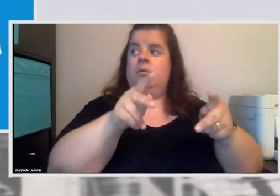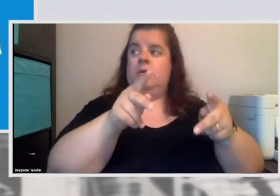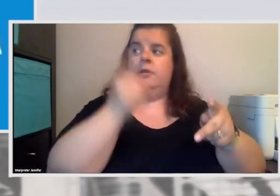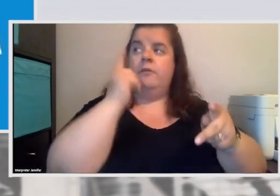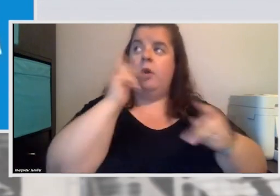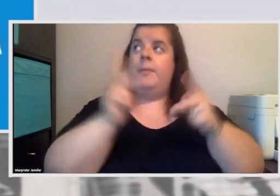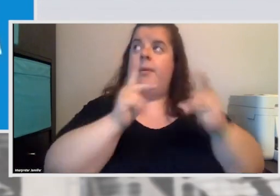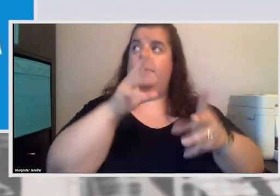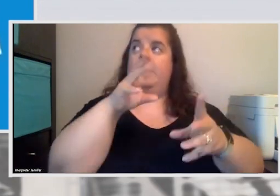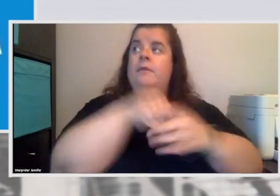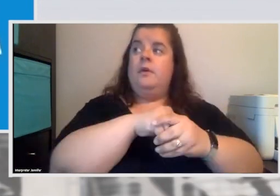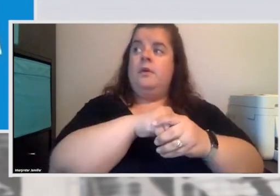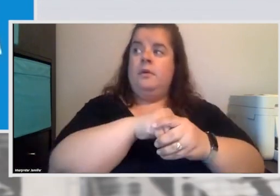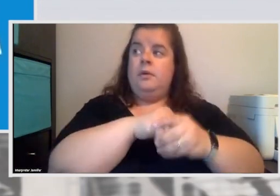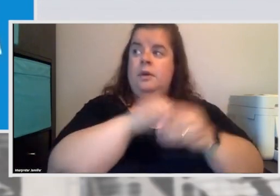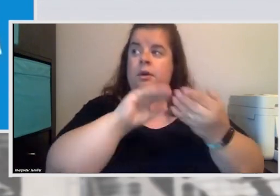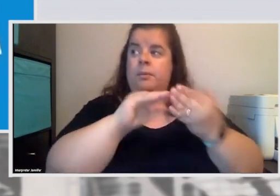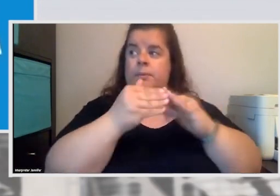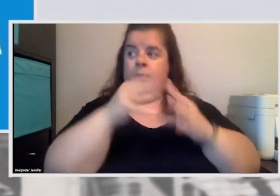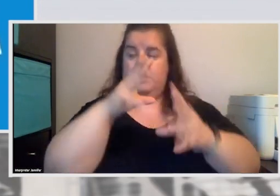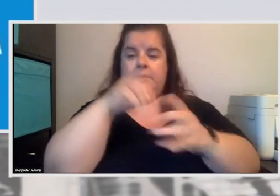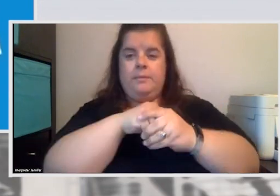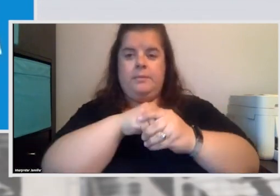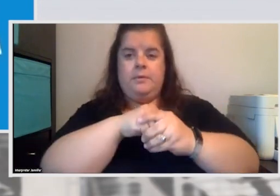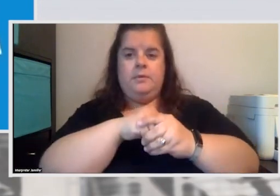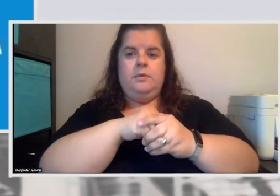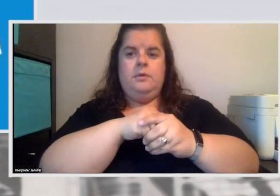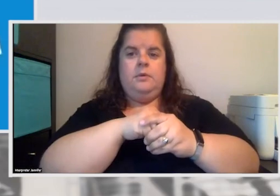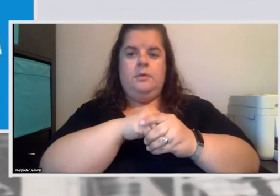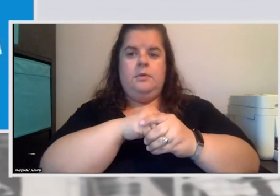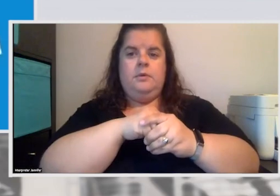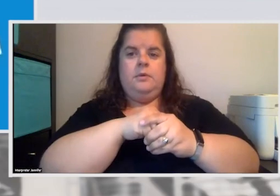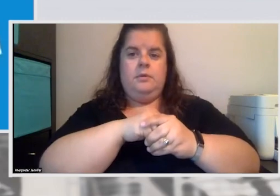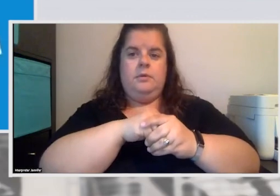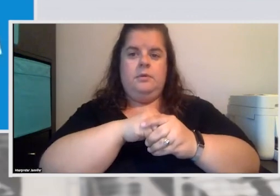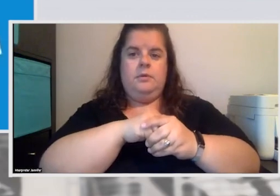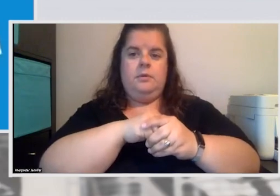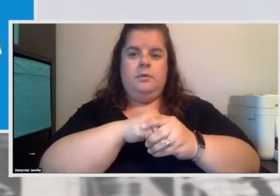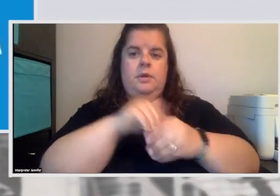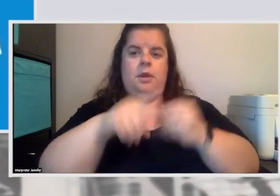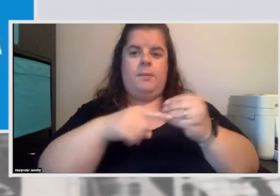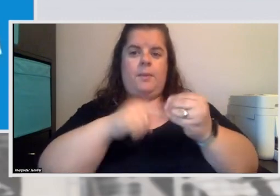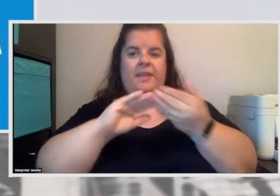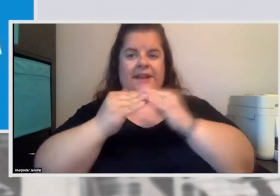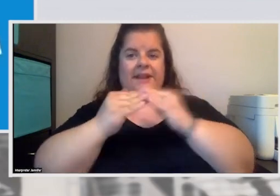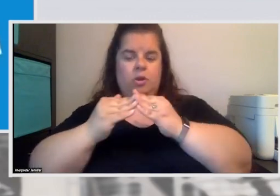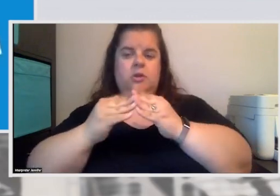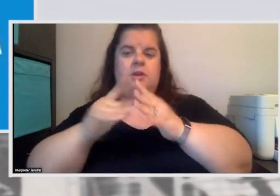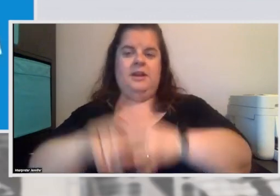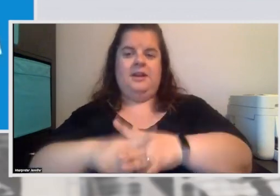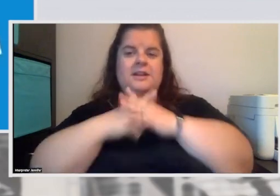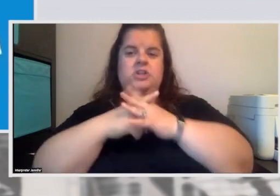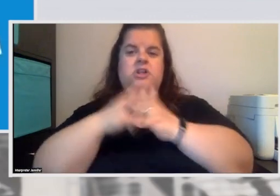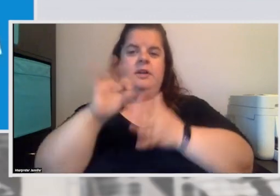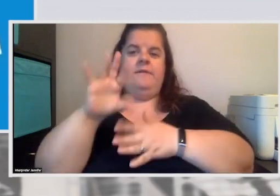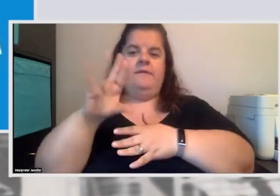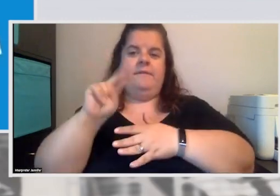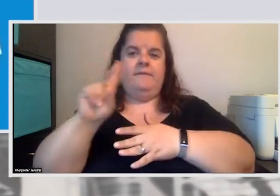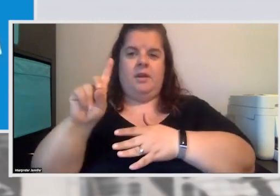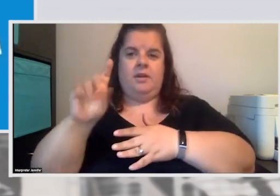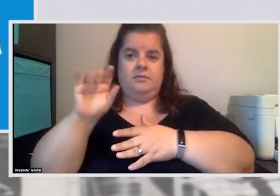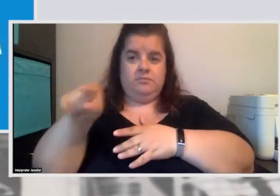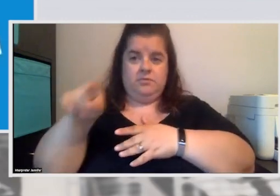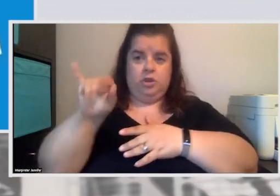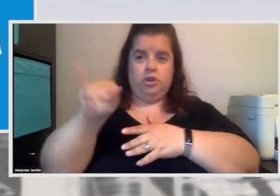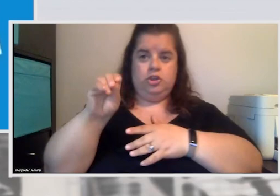input and community input on the investments we make. Just thinking about the neighborhood initiatives fund that Josette described so well.